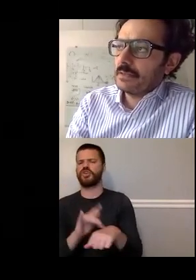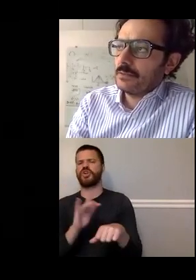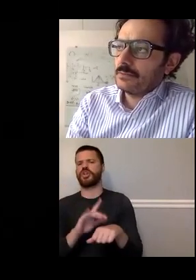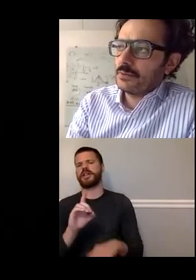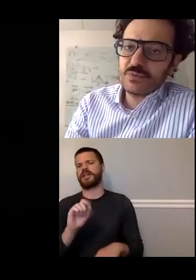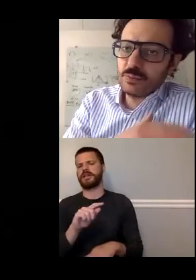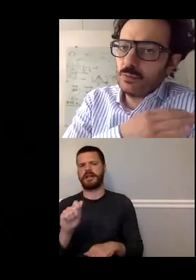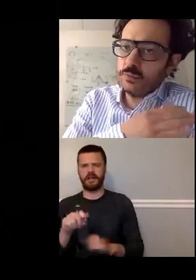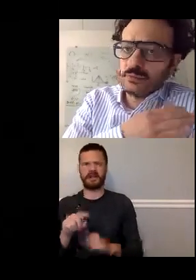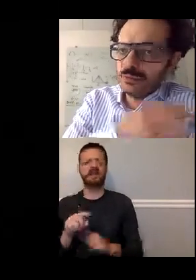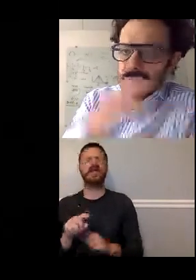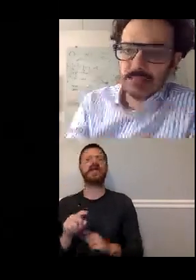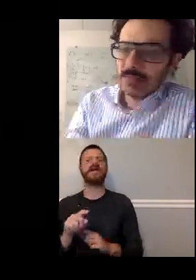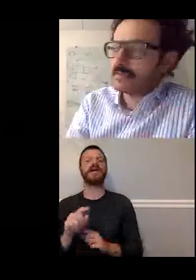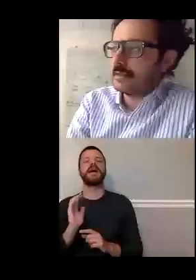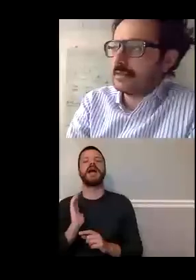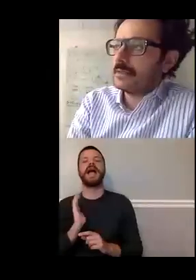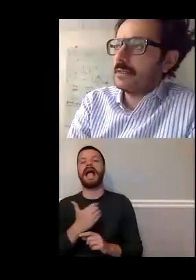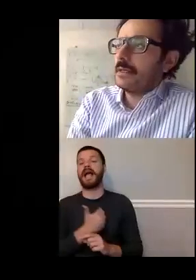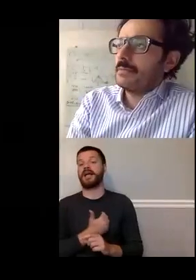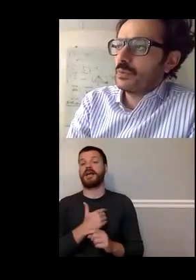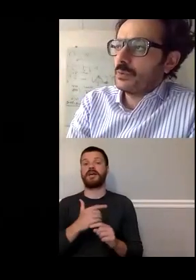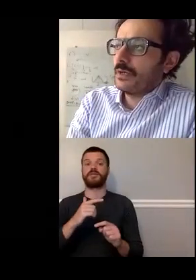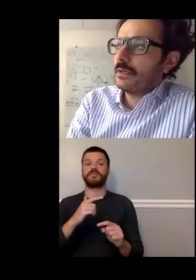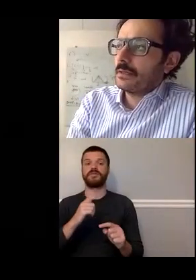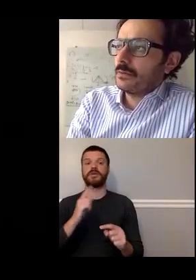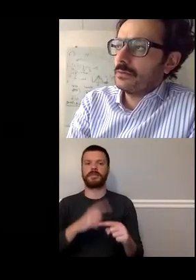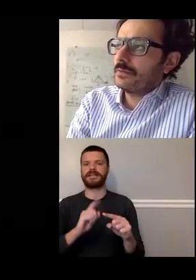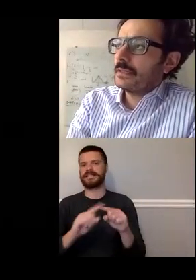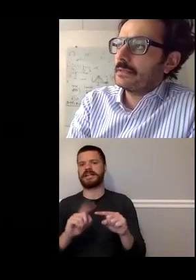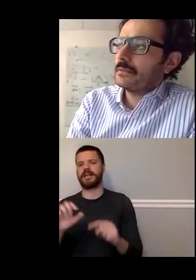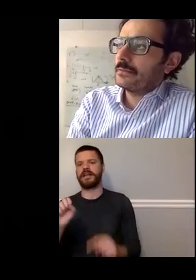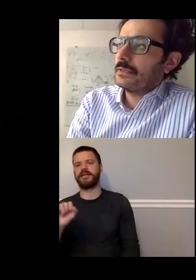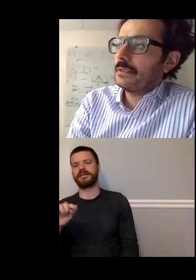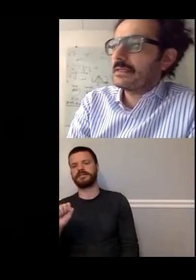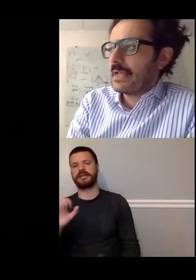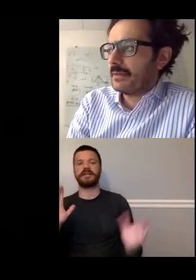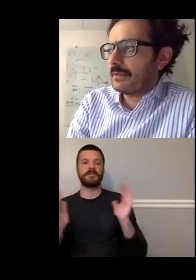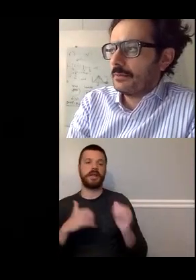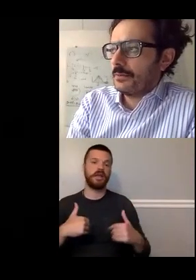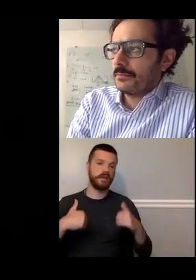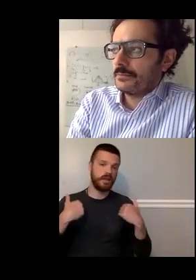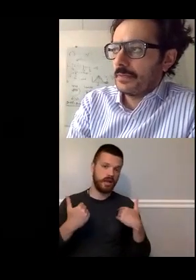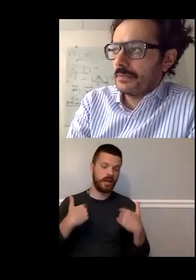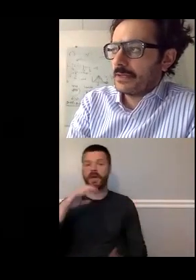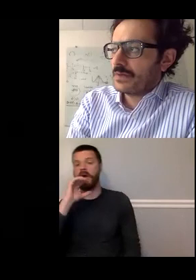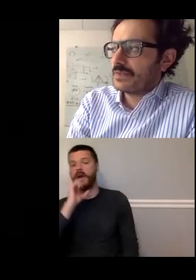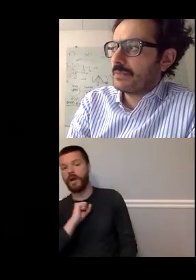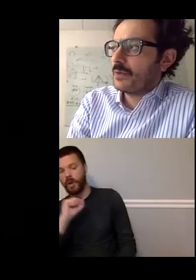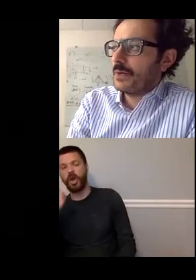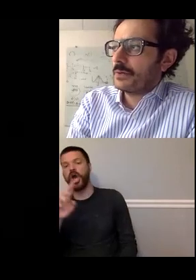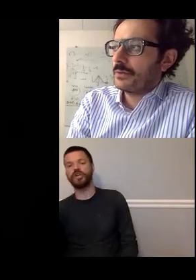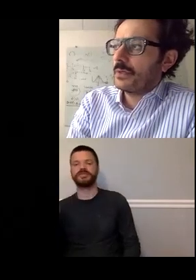subdivided our groups pooled across many, many sites between young and old, and we re-examined our